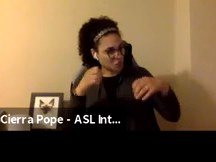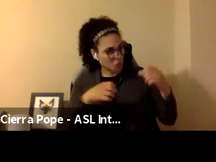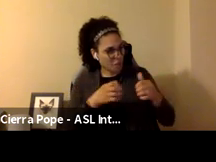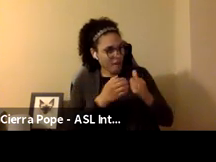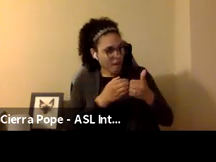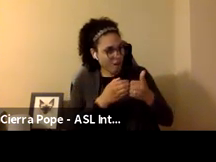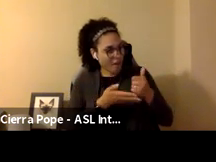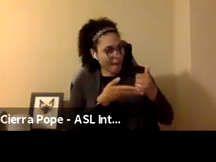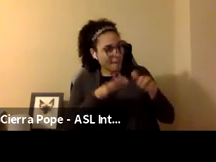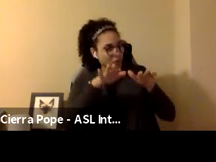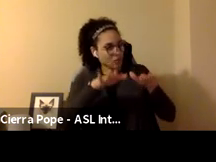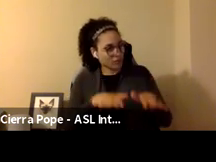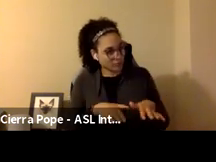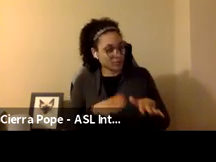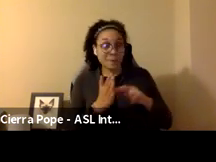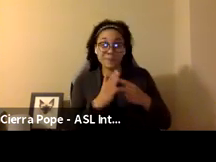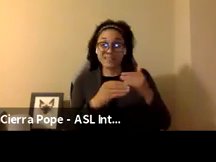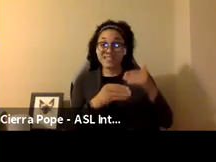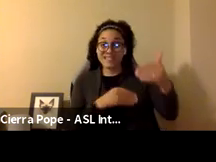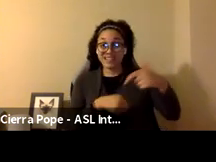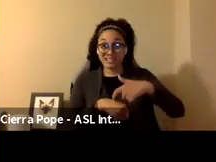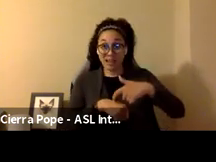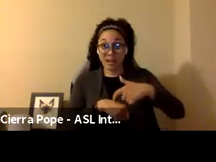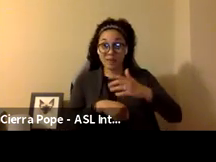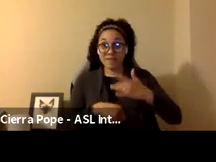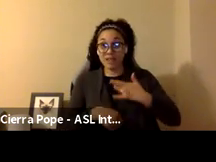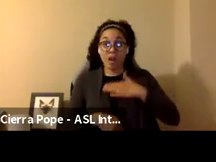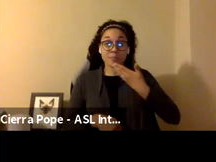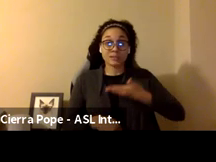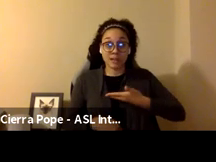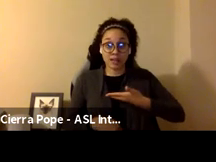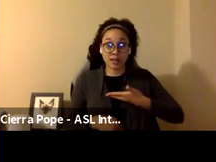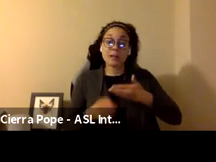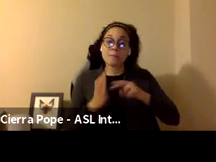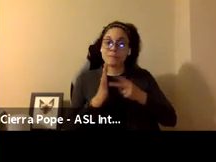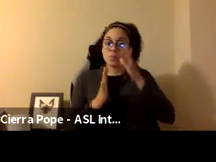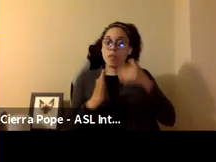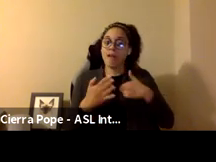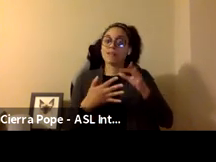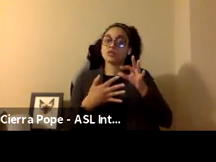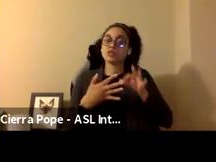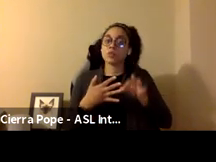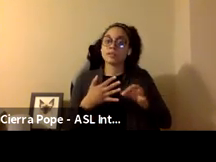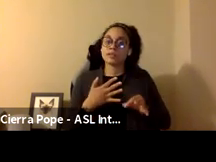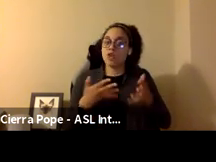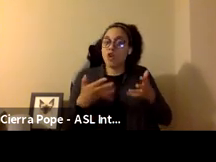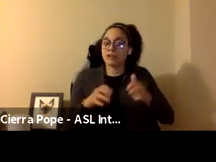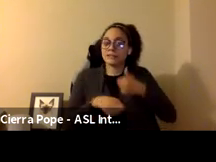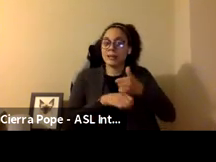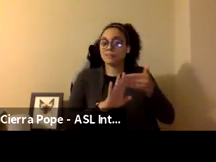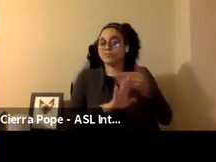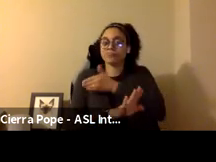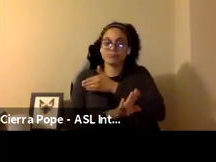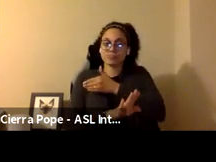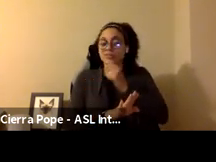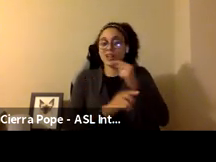So that the next time you get upset, because you will, we all do, you'll have some choices that are good for you and don't hurt yourself or hurt